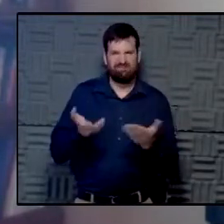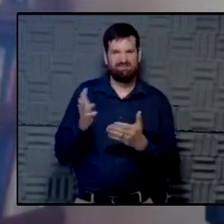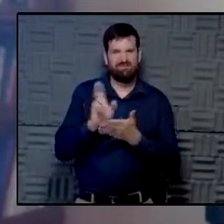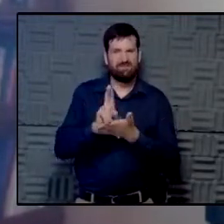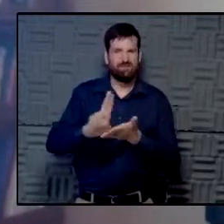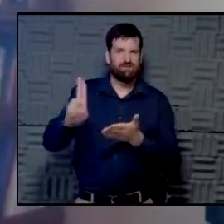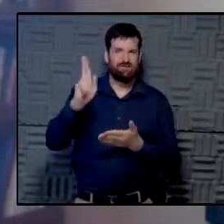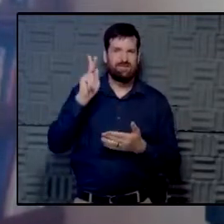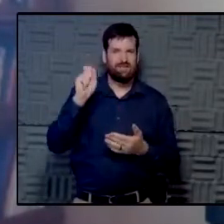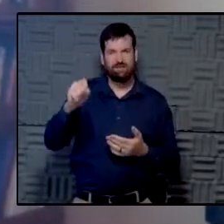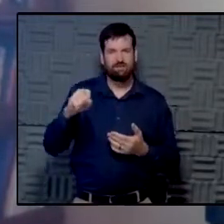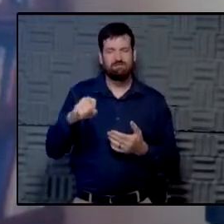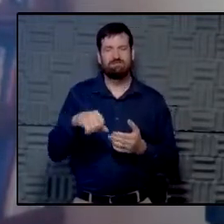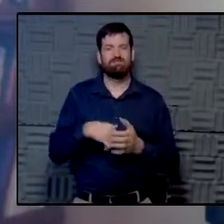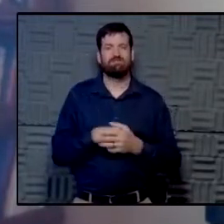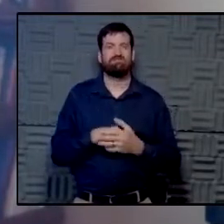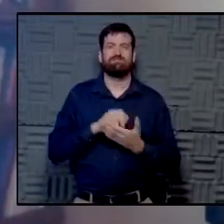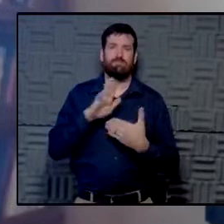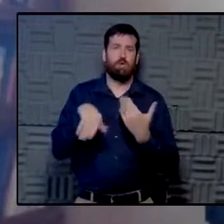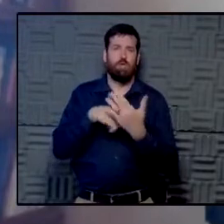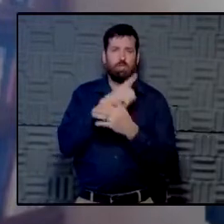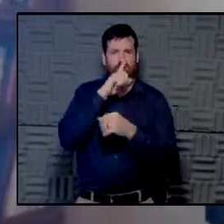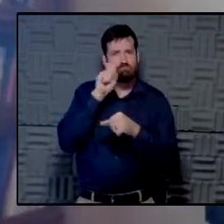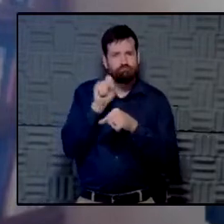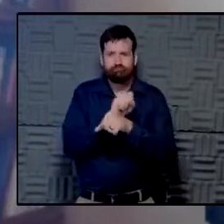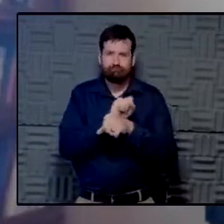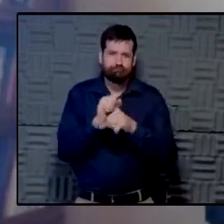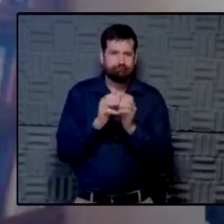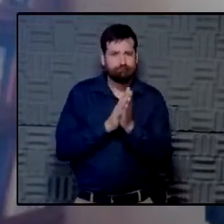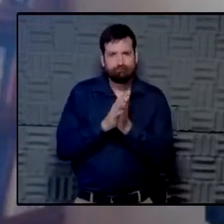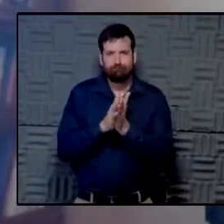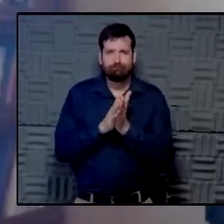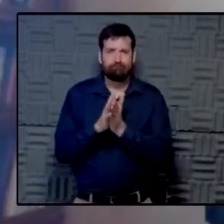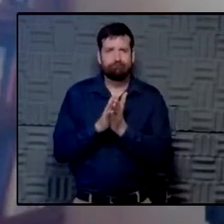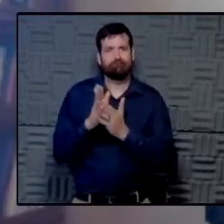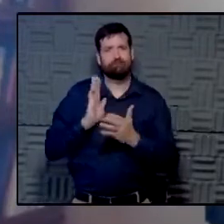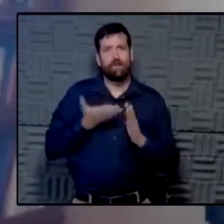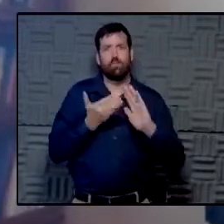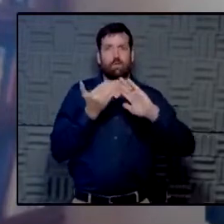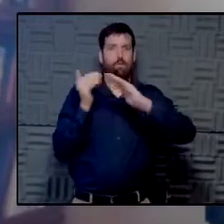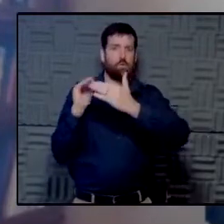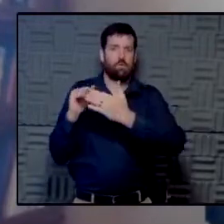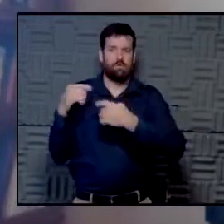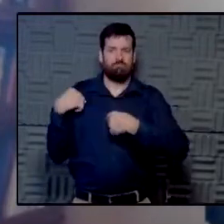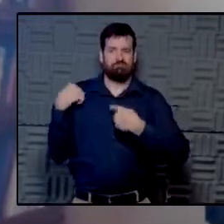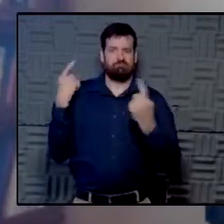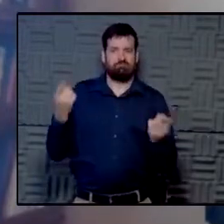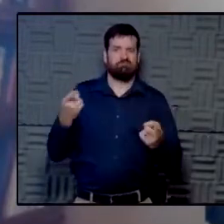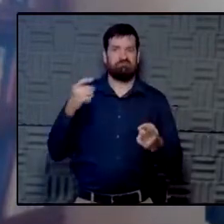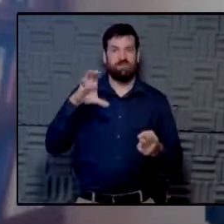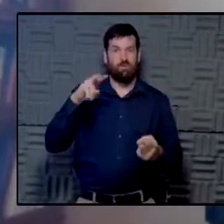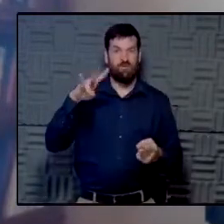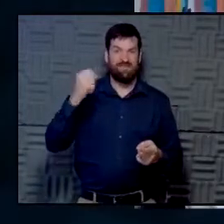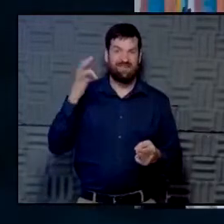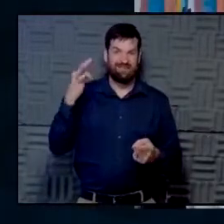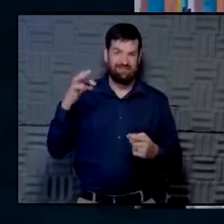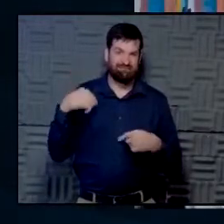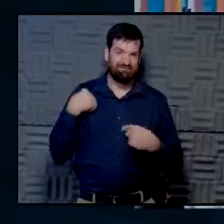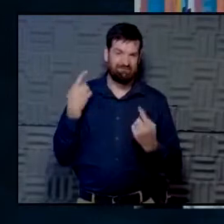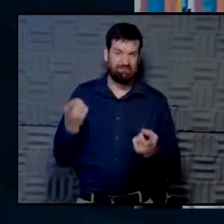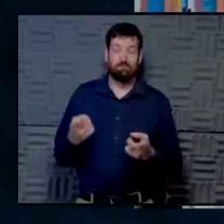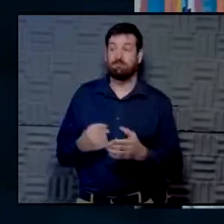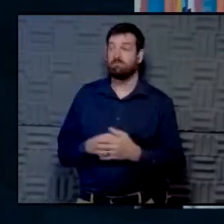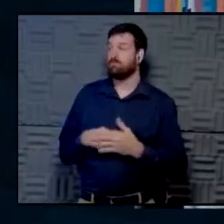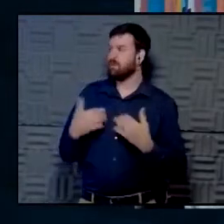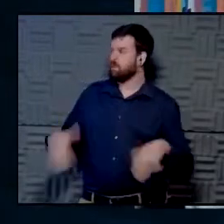the dedication and that you've given to our community during this COVID pandemic. Well, they certainly